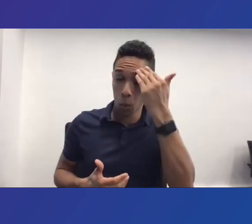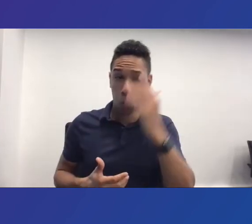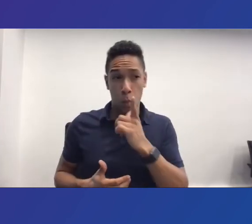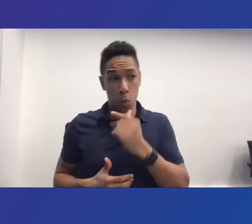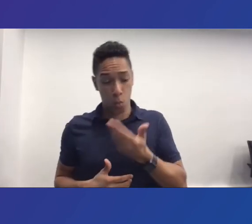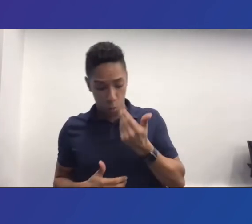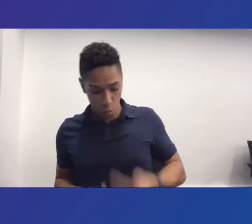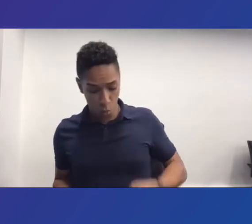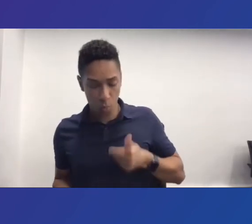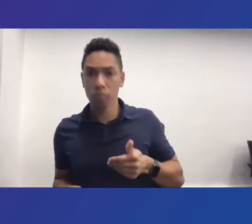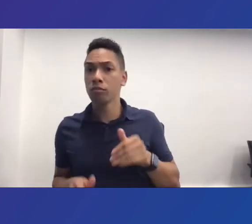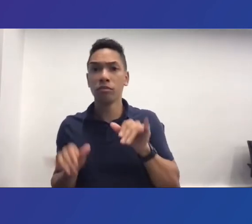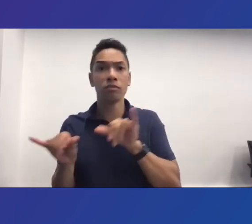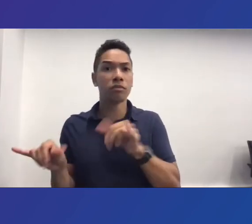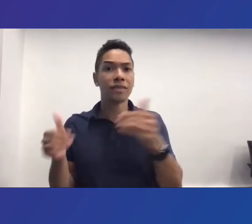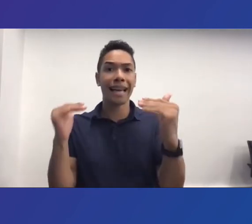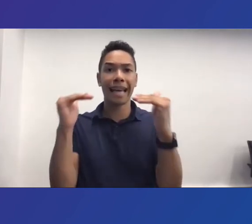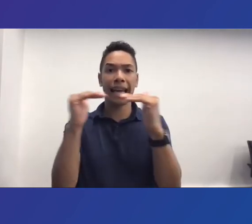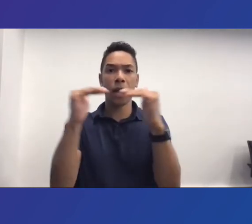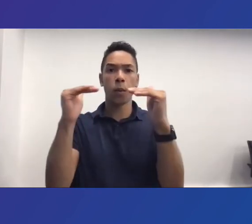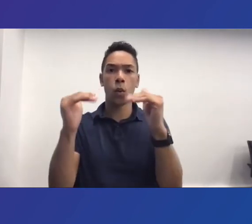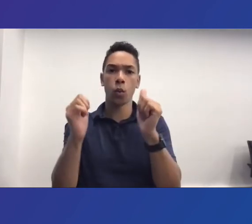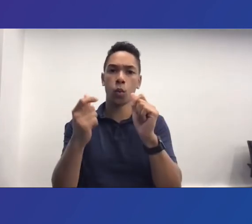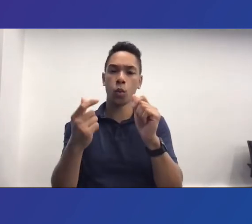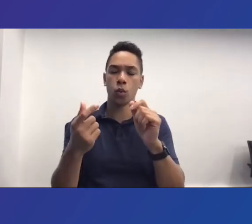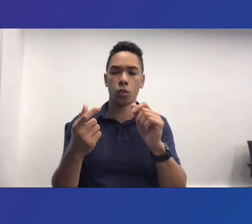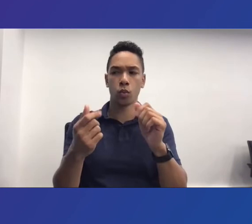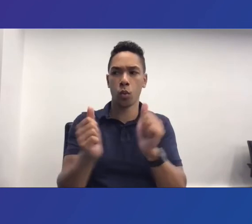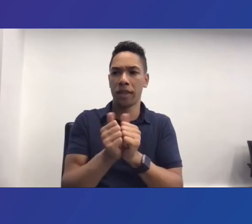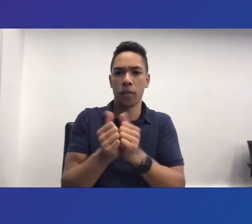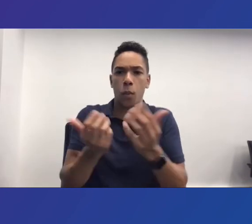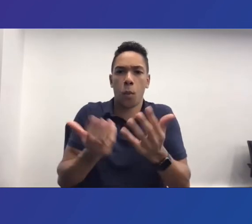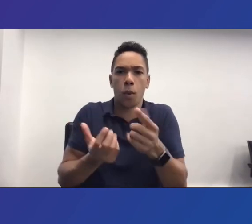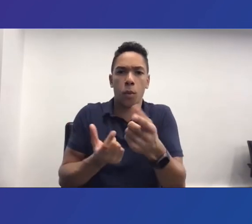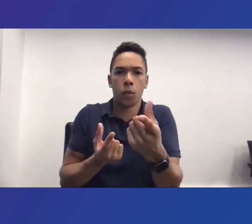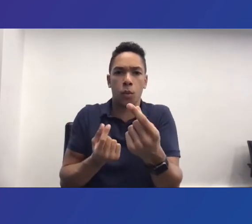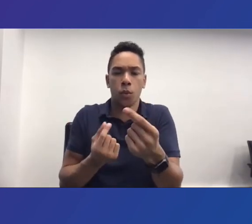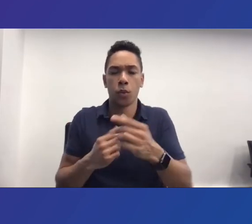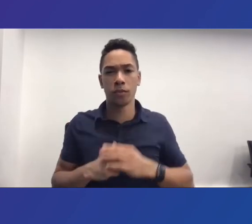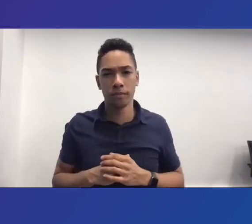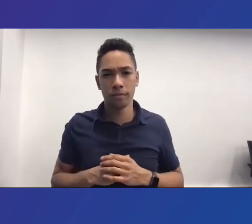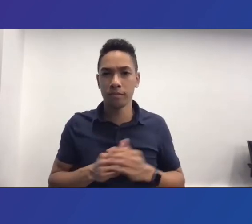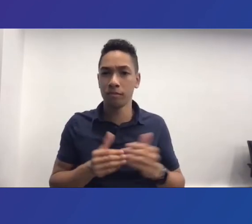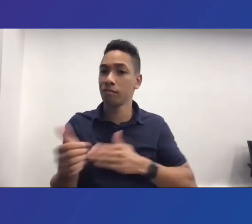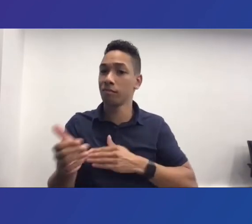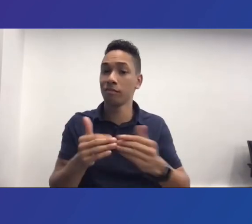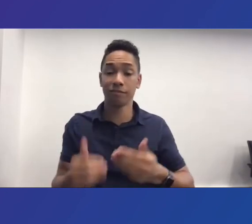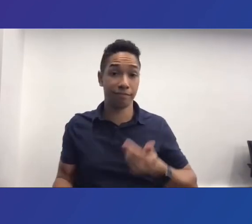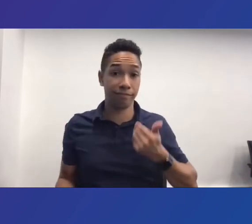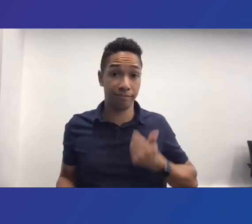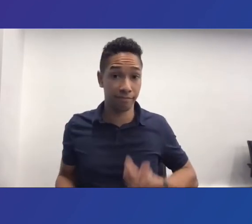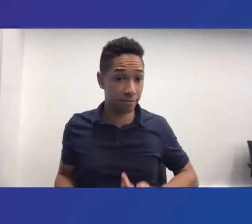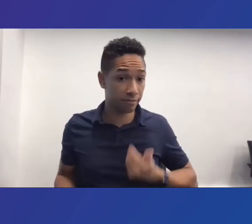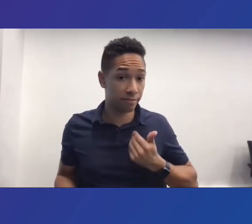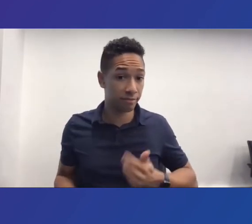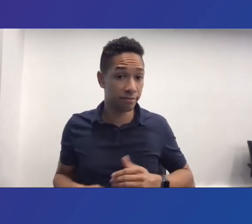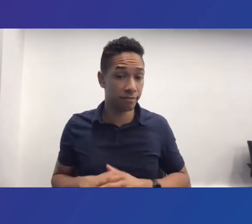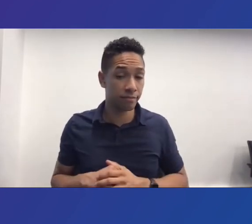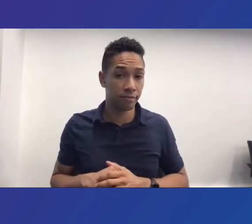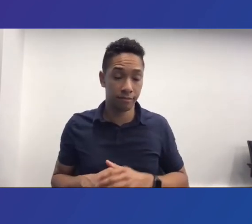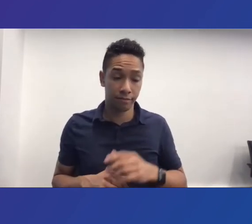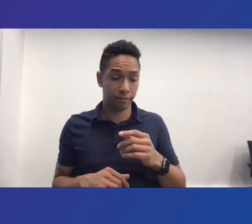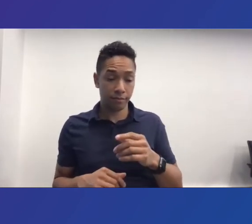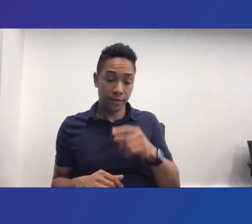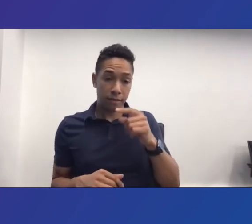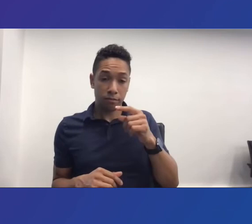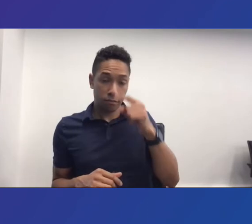is just as important as what you do. So therefore, the learn things you know, and even in because I'm an African American male, so I